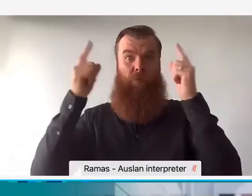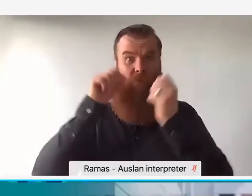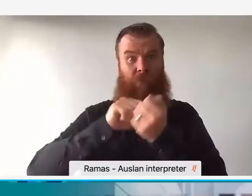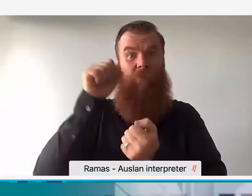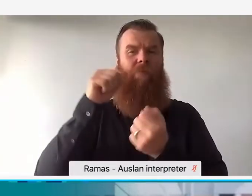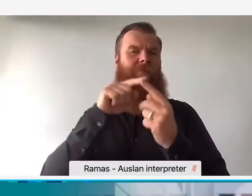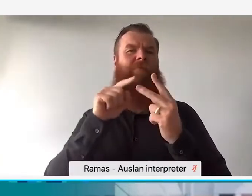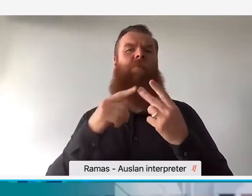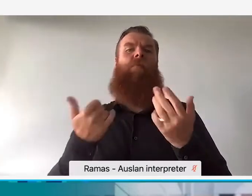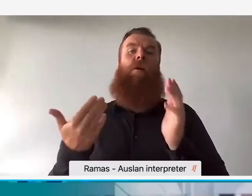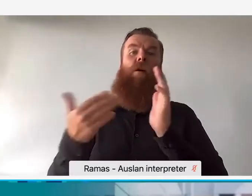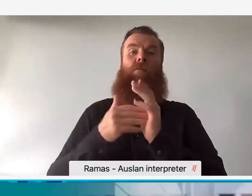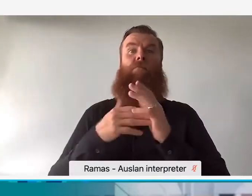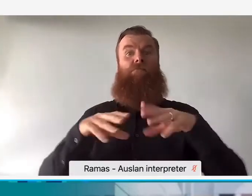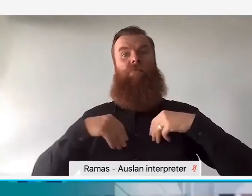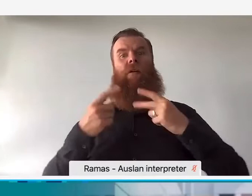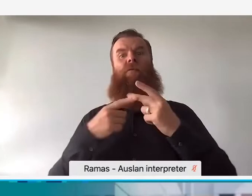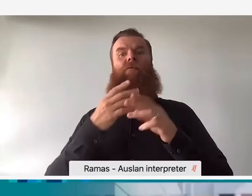training responsibilities.